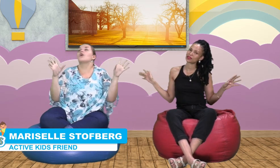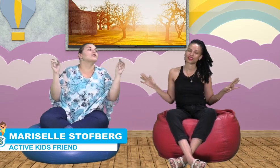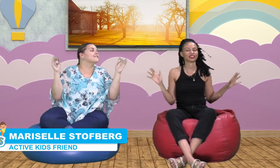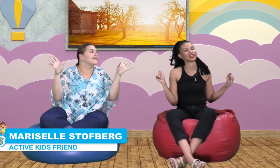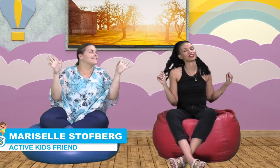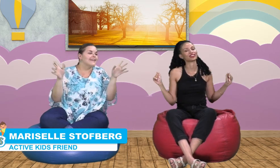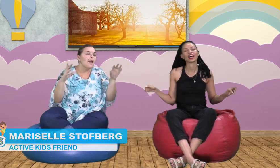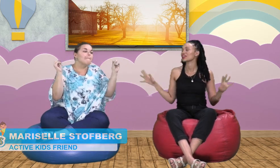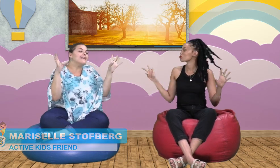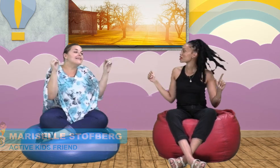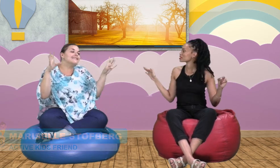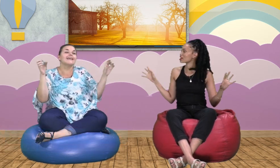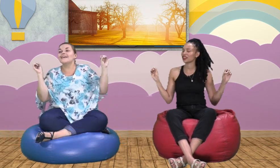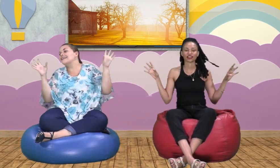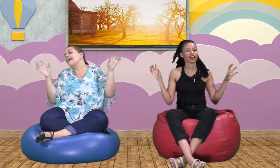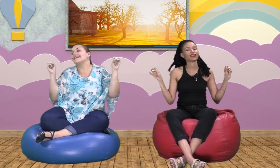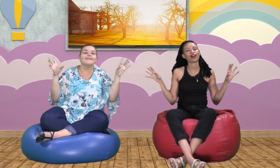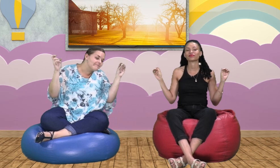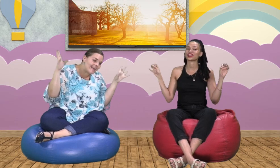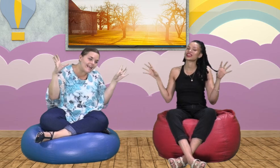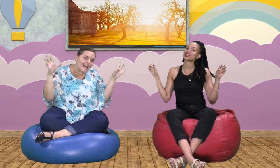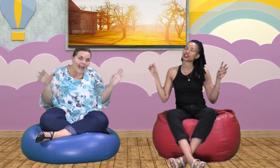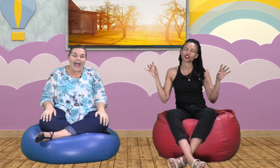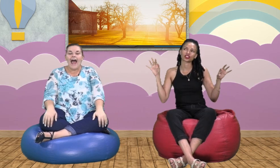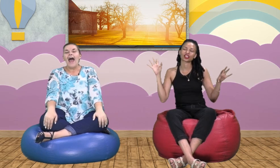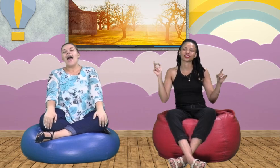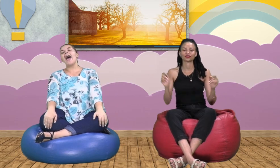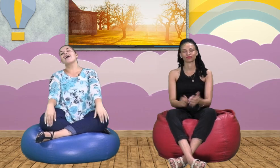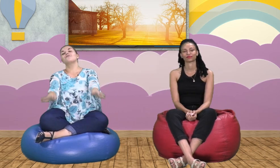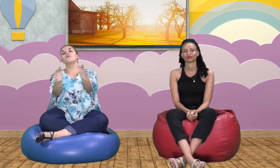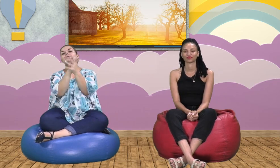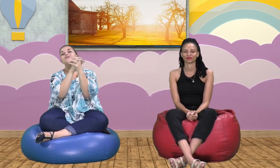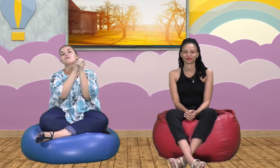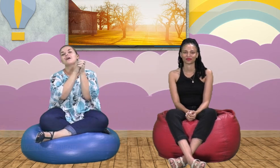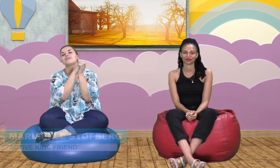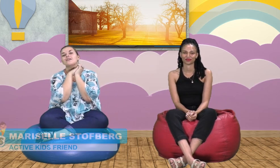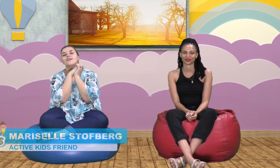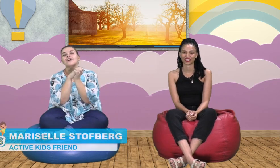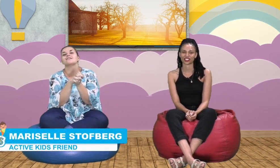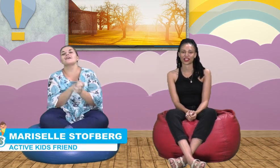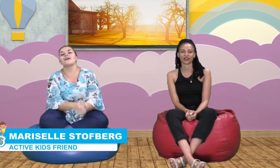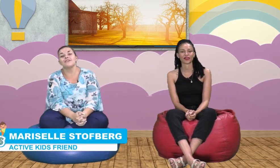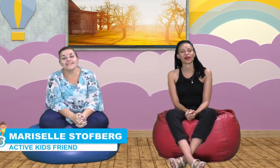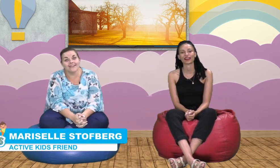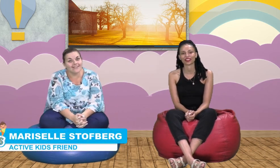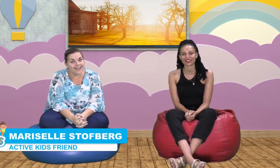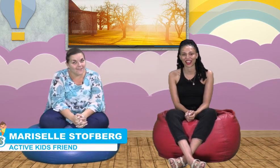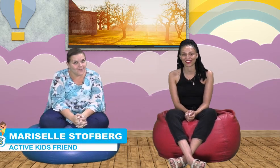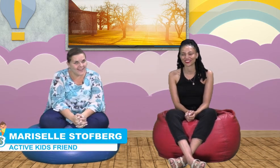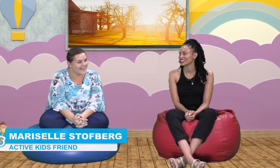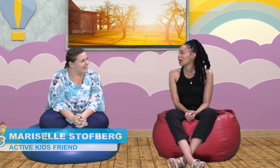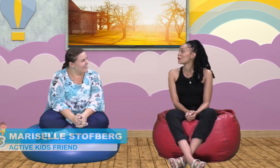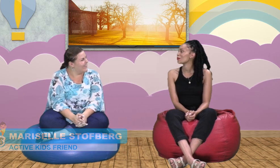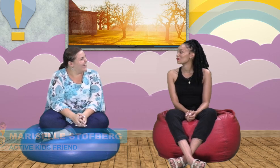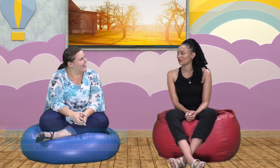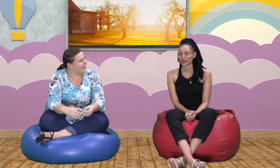Mr. Golden Sun. Please shine down on me. Dun, dun, dun. And of course we need to remind you that you can catch us every single day of the